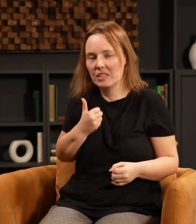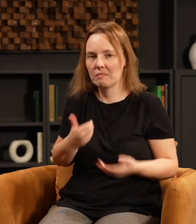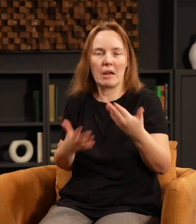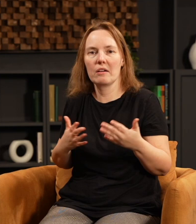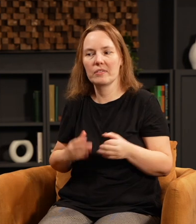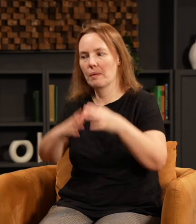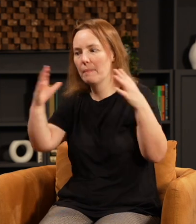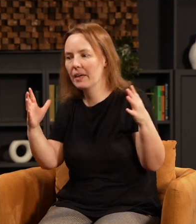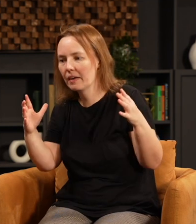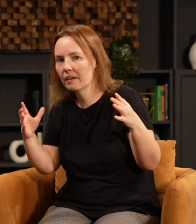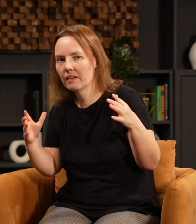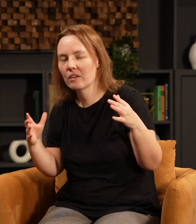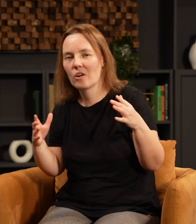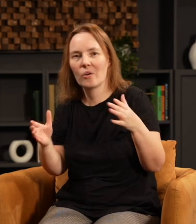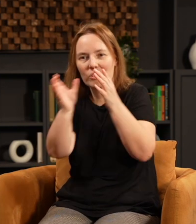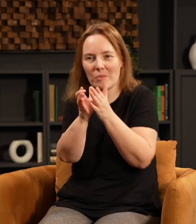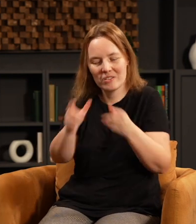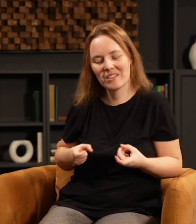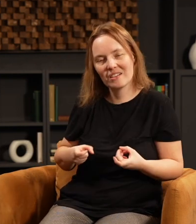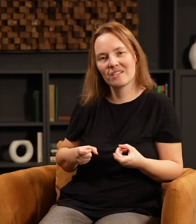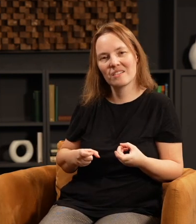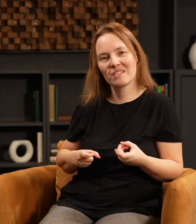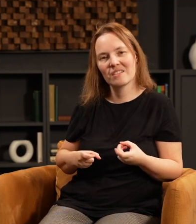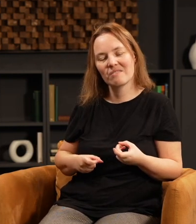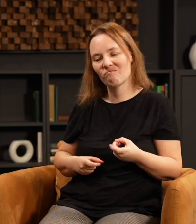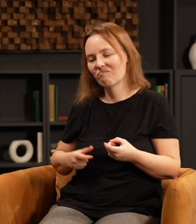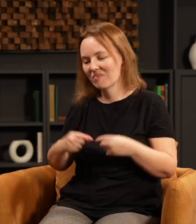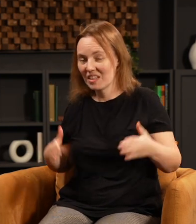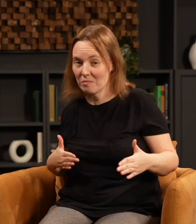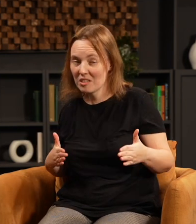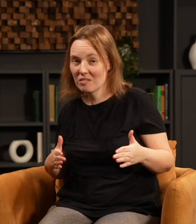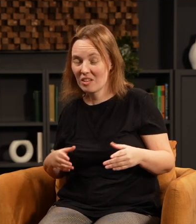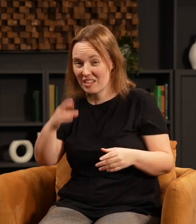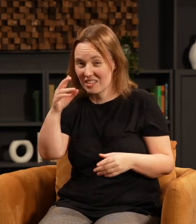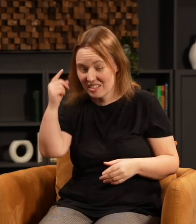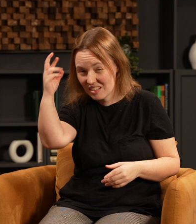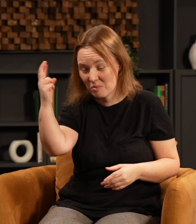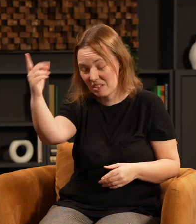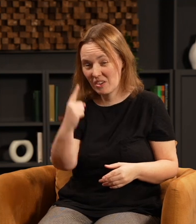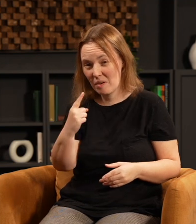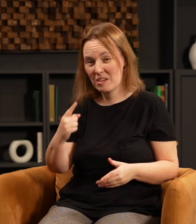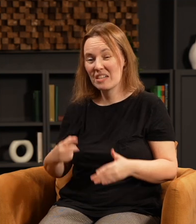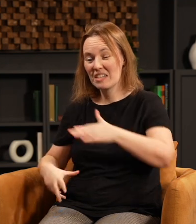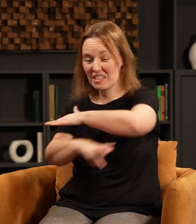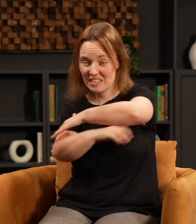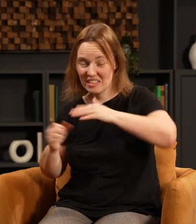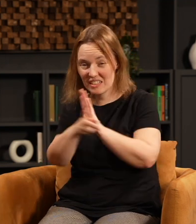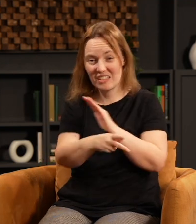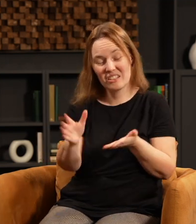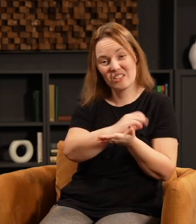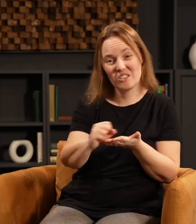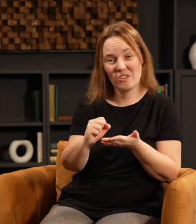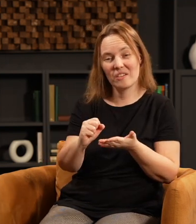big demon, small demon, the enemy comes for the same reason, to steal, kill, and destroy. And what he will do through the smallest of thing that I give entry